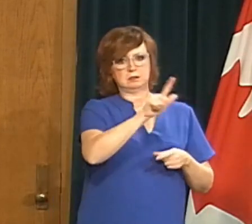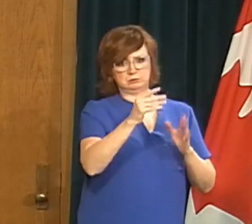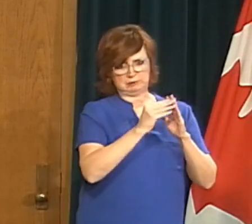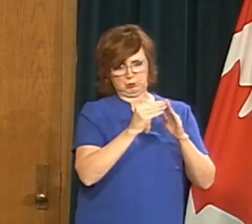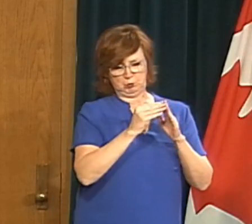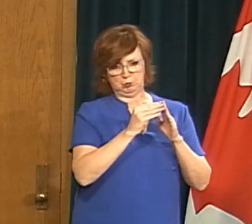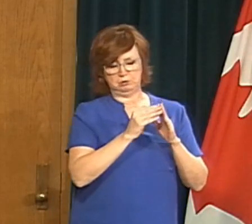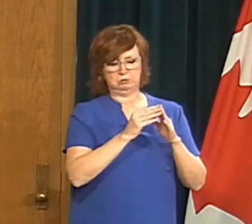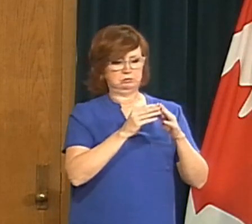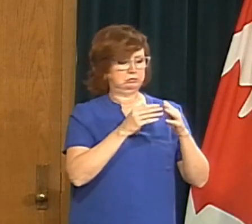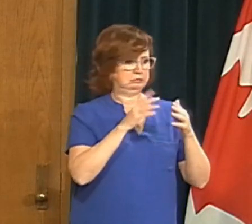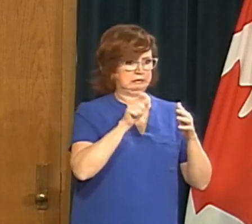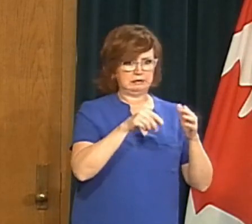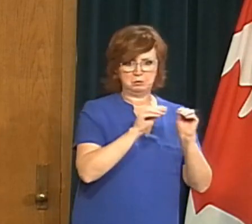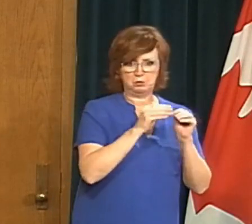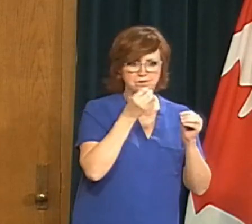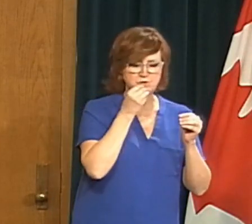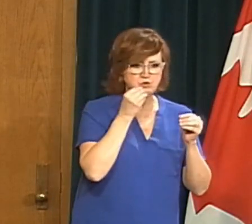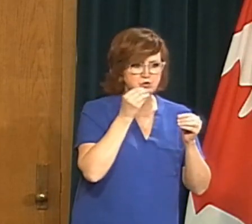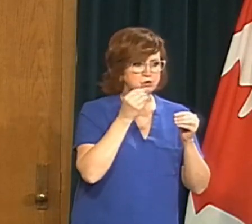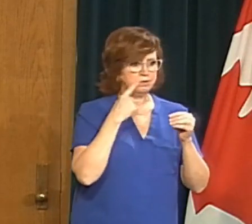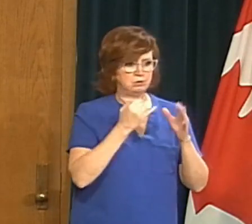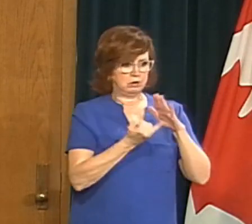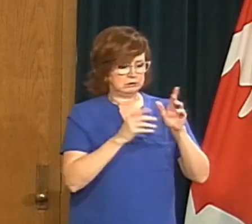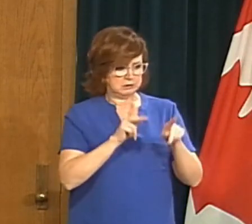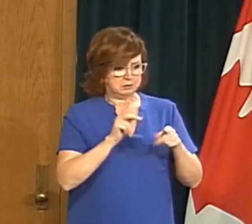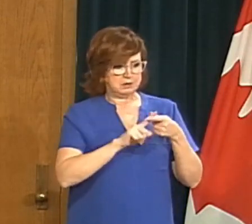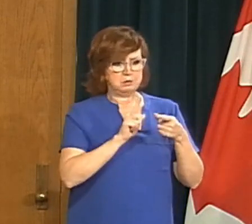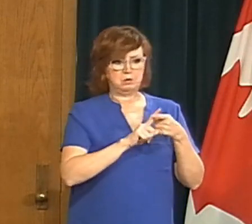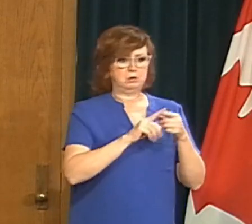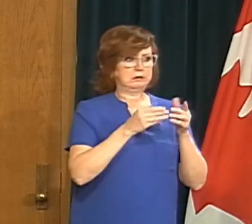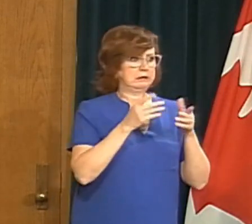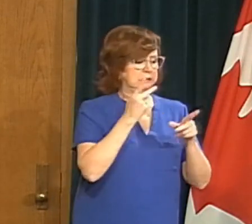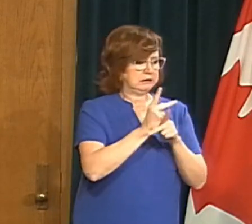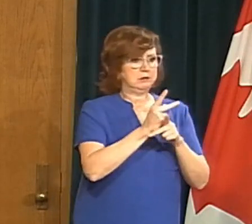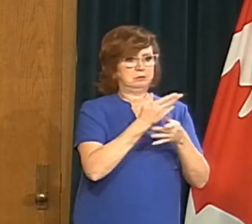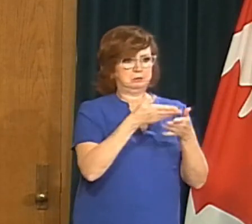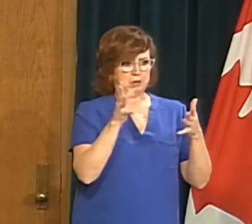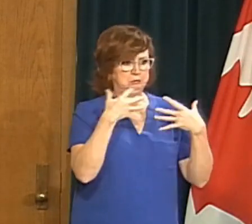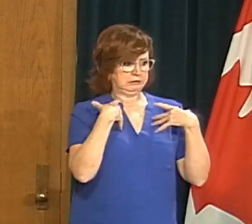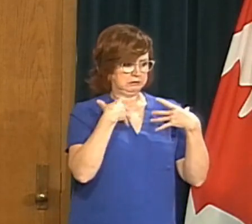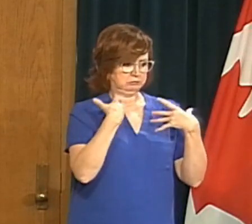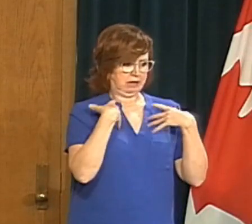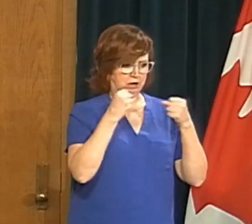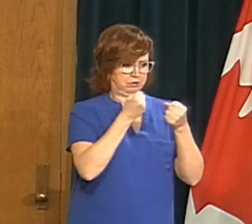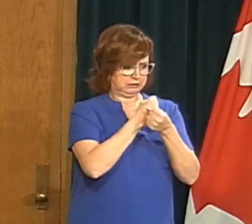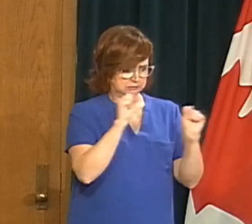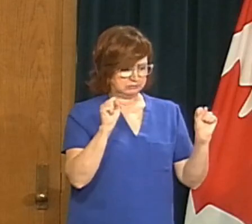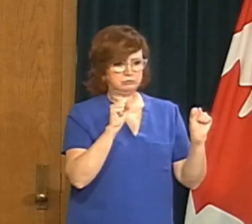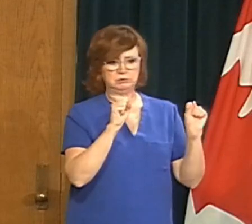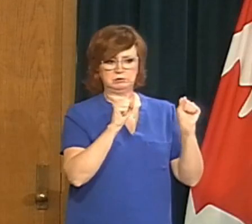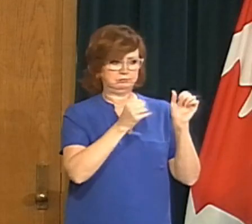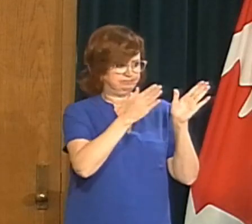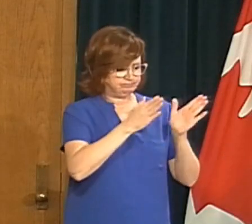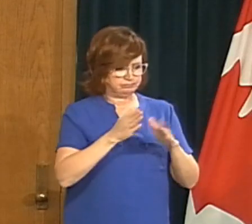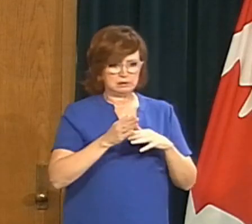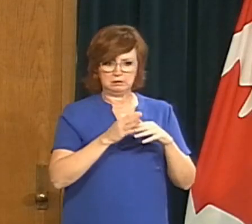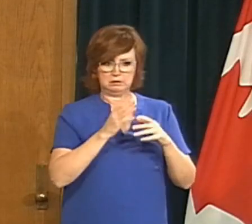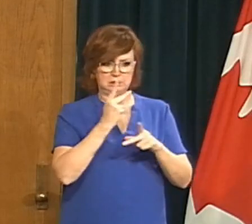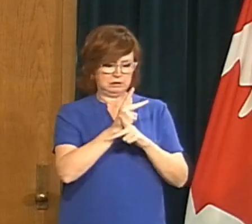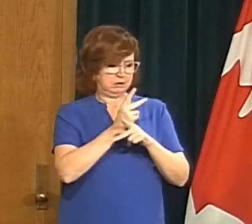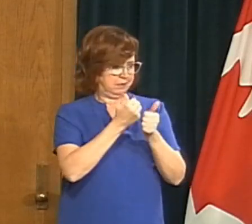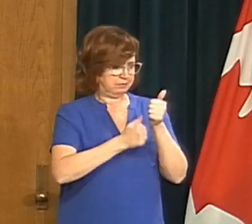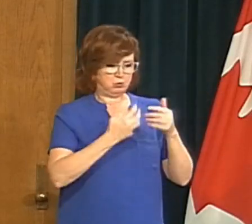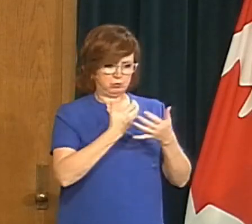public safety, food security, educational initiatives that are being organized by the community to ensure that everyone is practicing safe